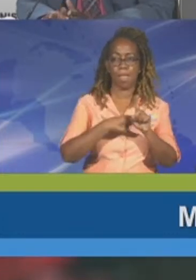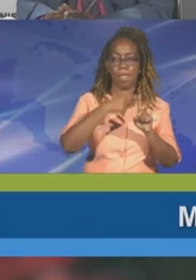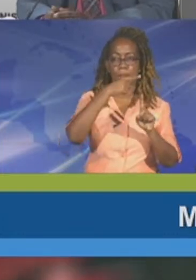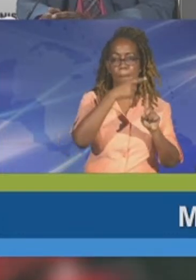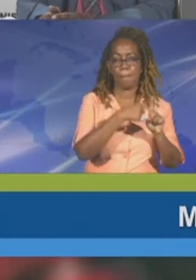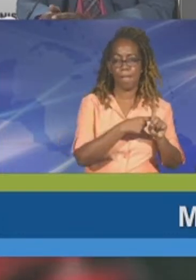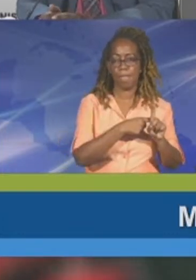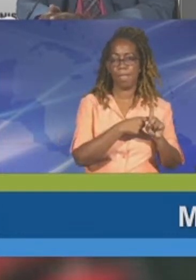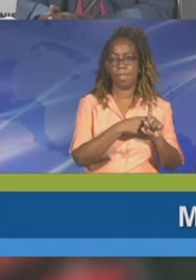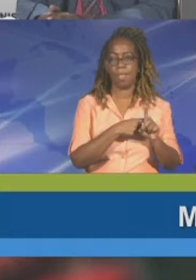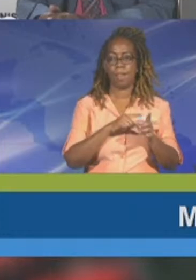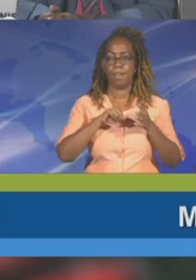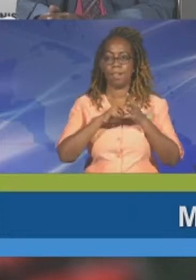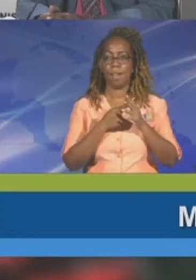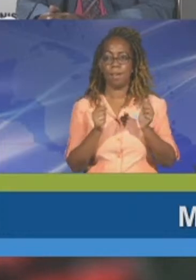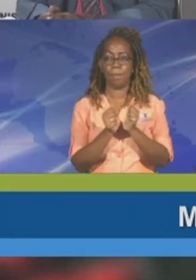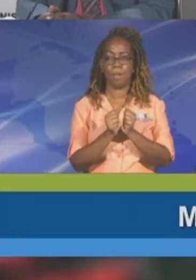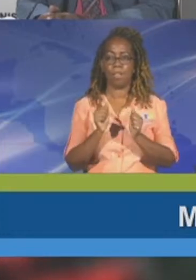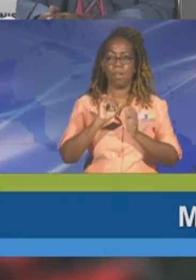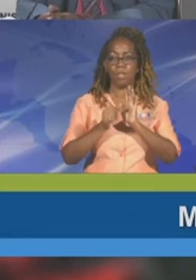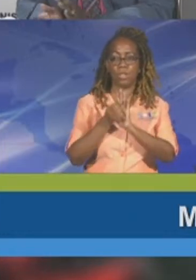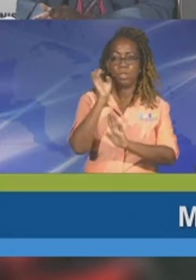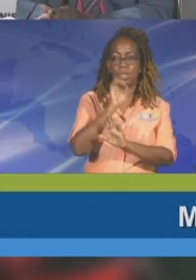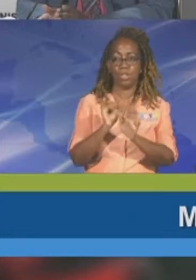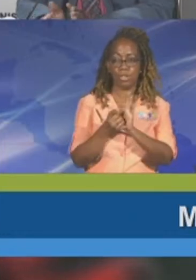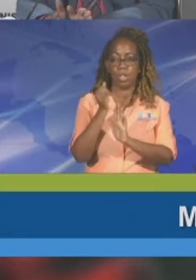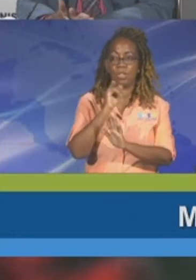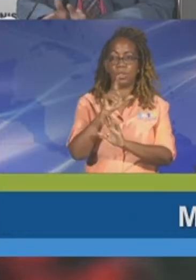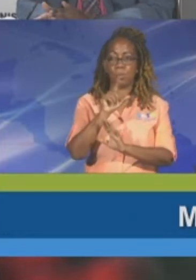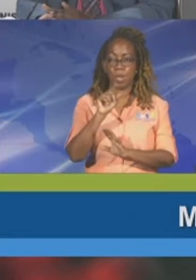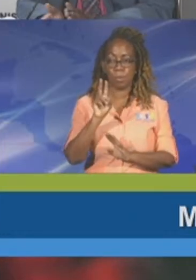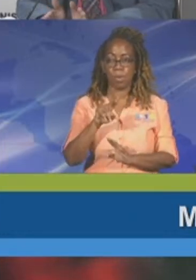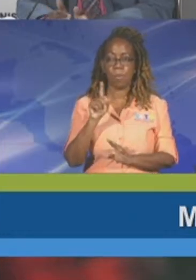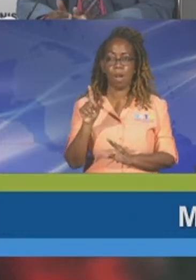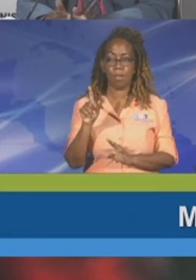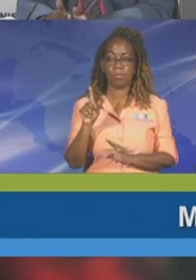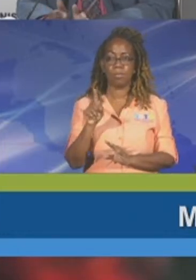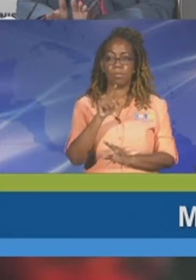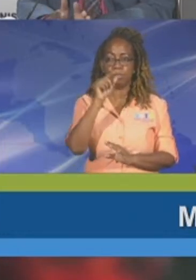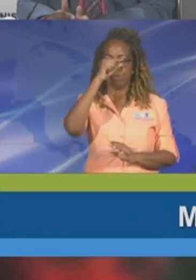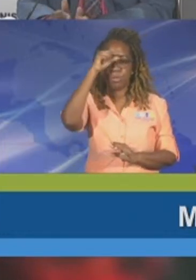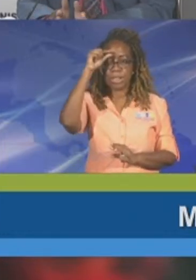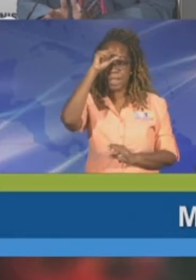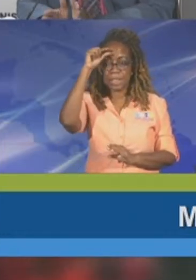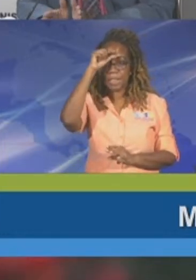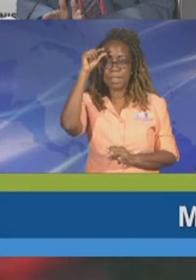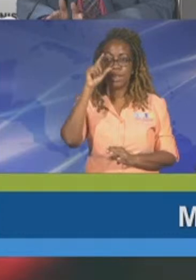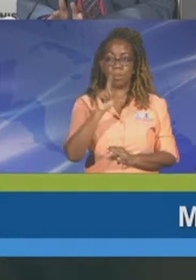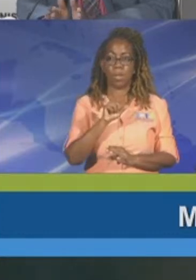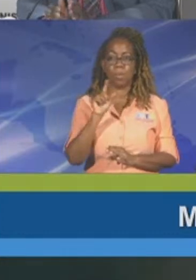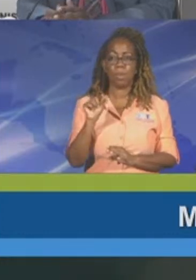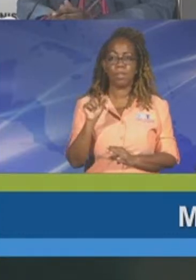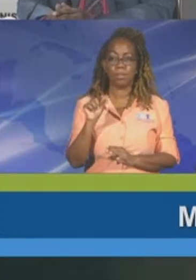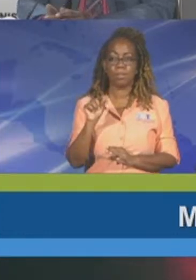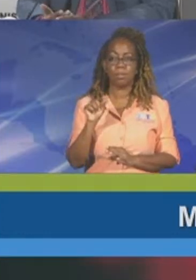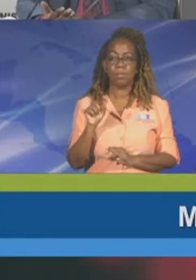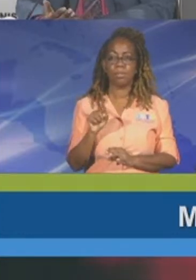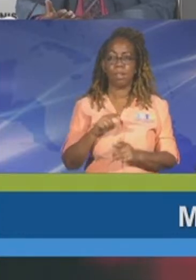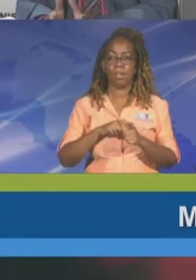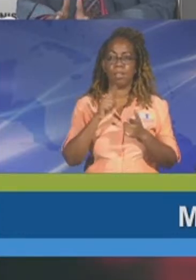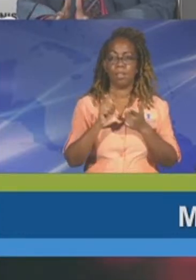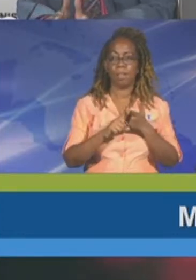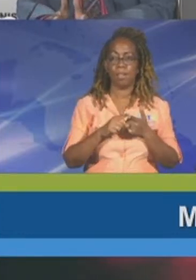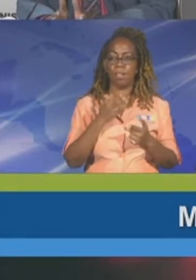month, starting from the month of January 2021. The gray bars are 2020 over to the left. 2021 begins the